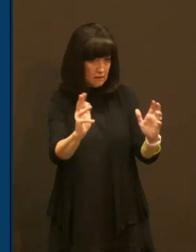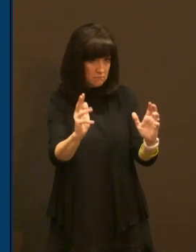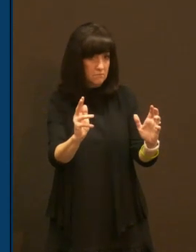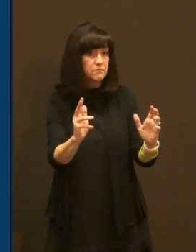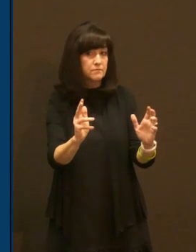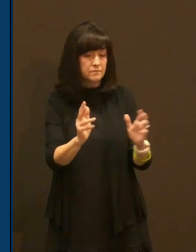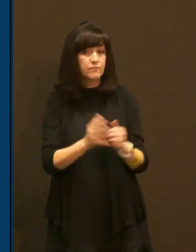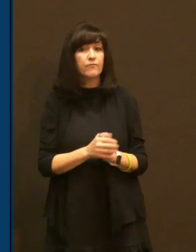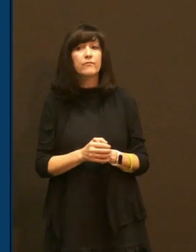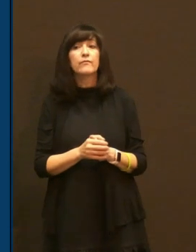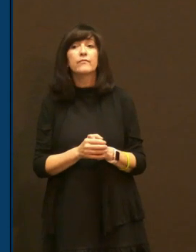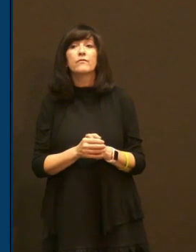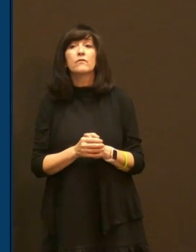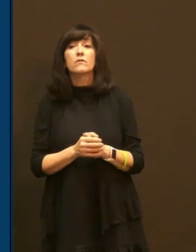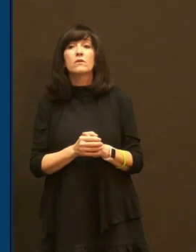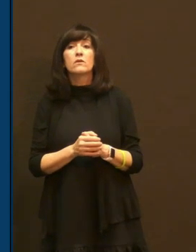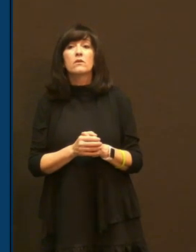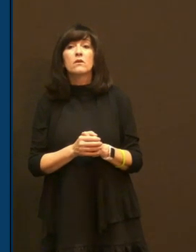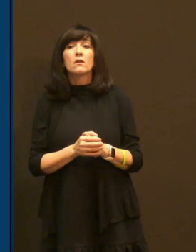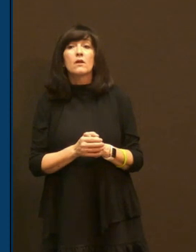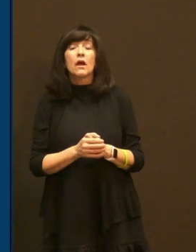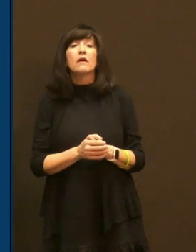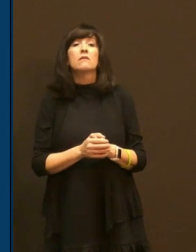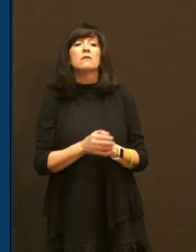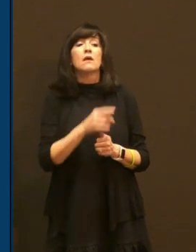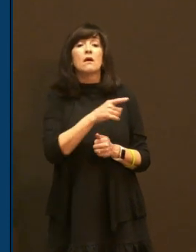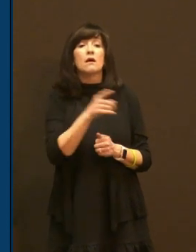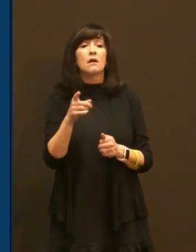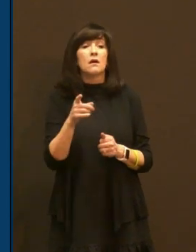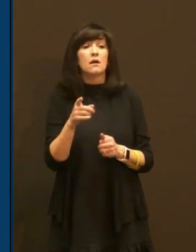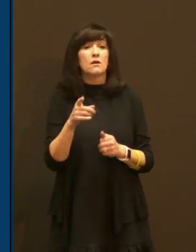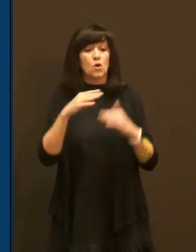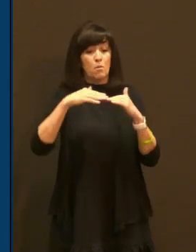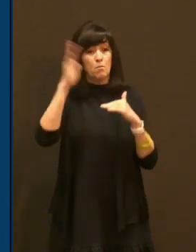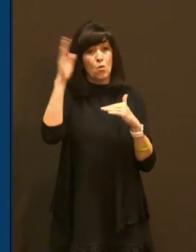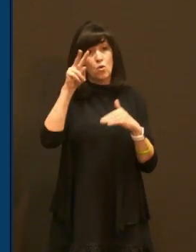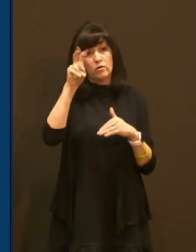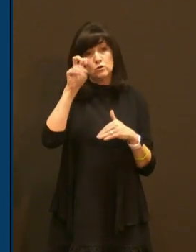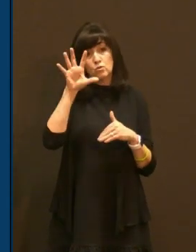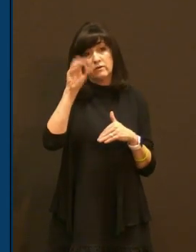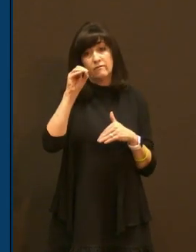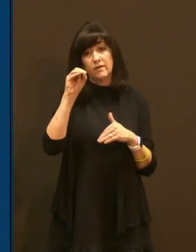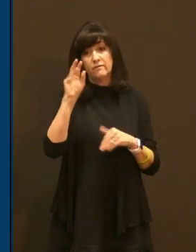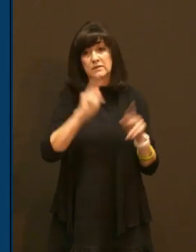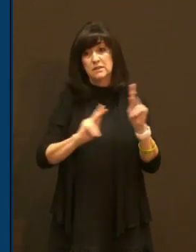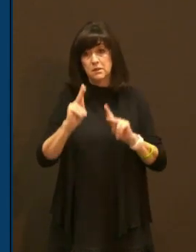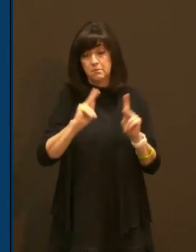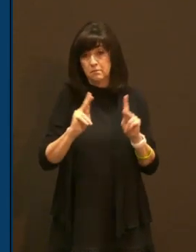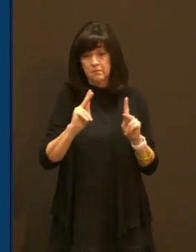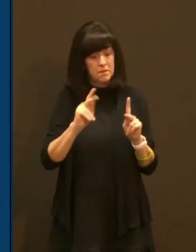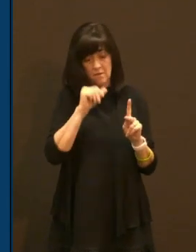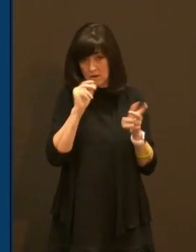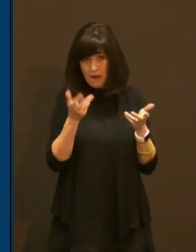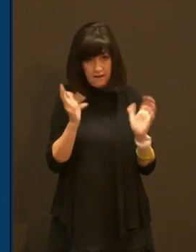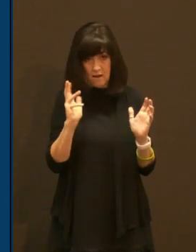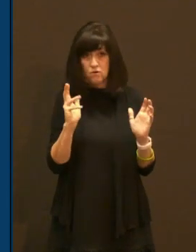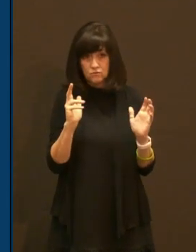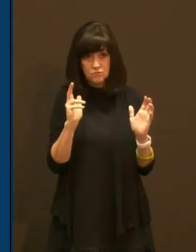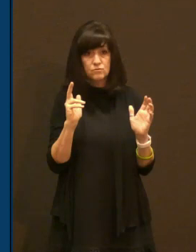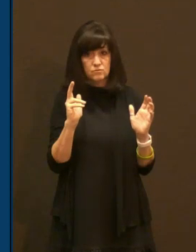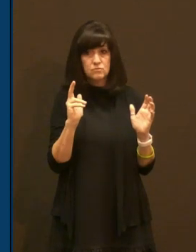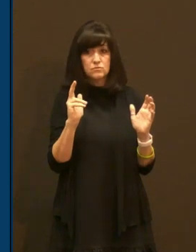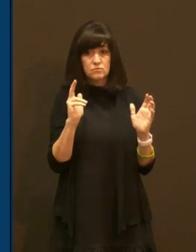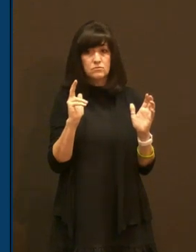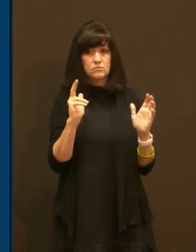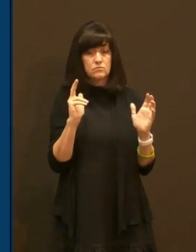And then gatherings more than 250 people would be not allowed at all